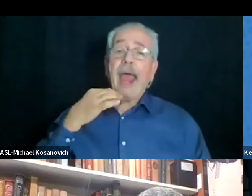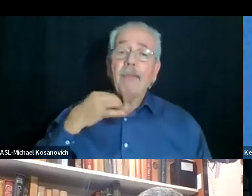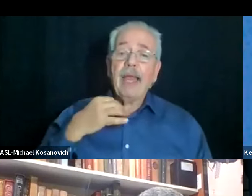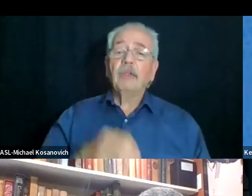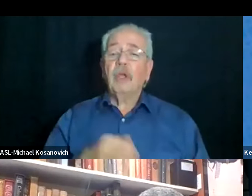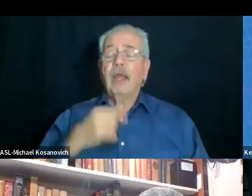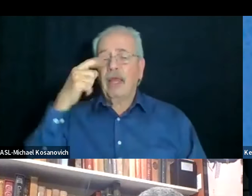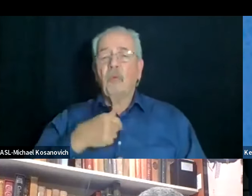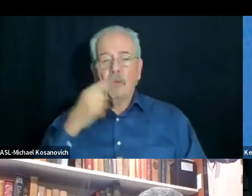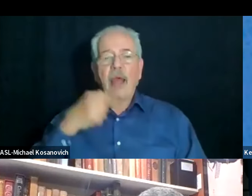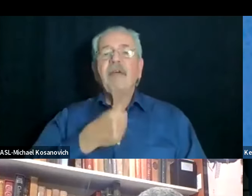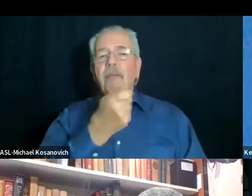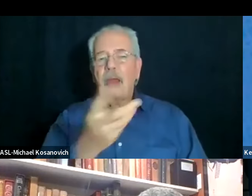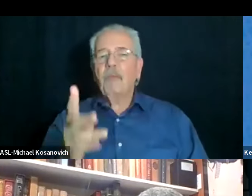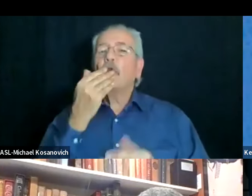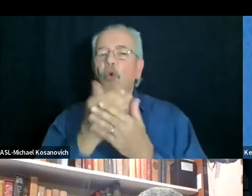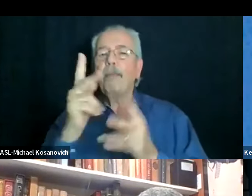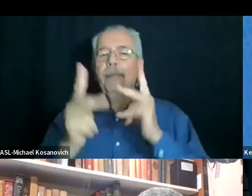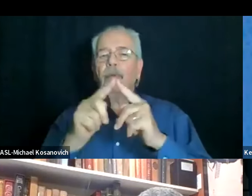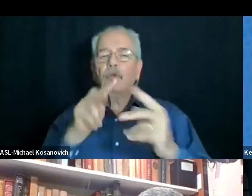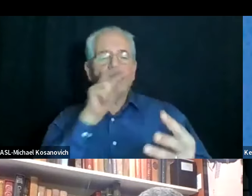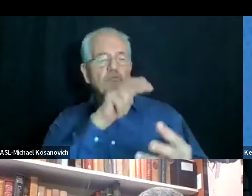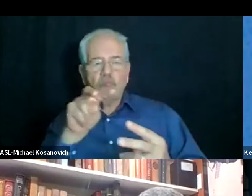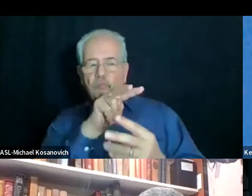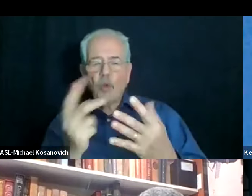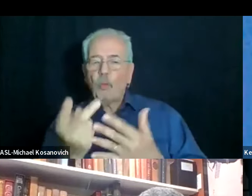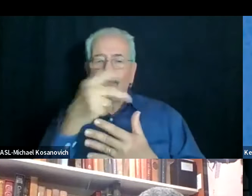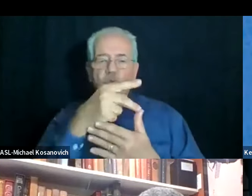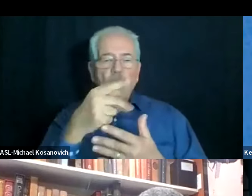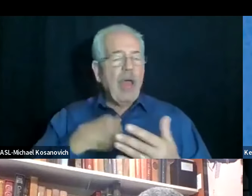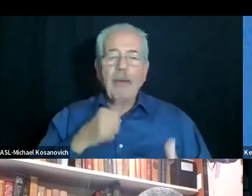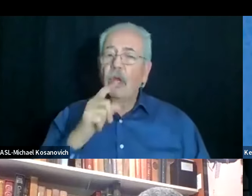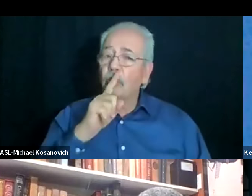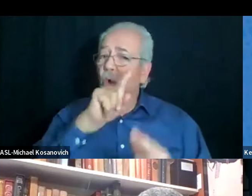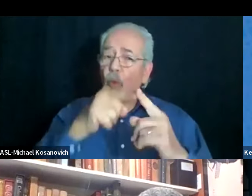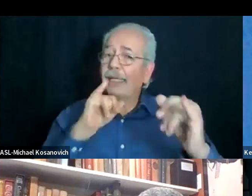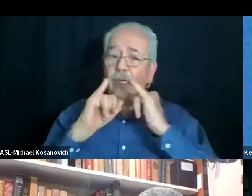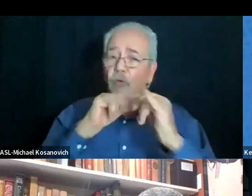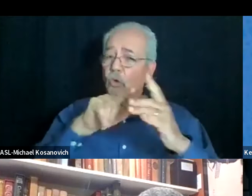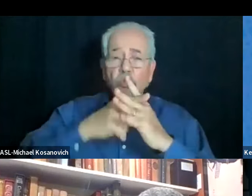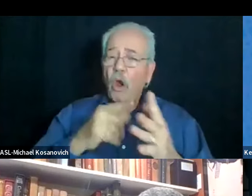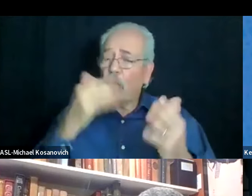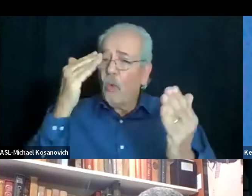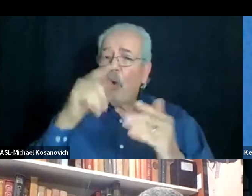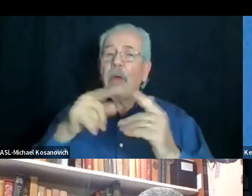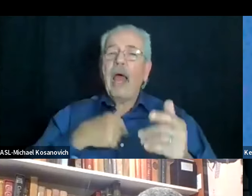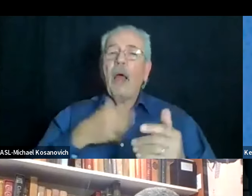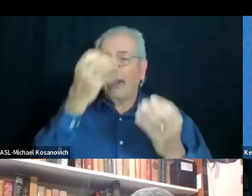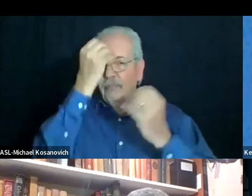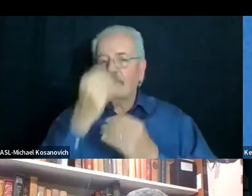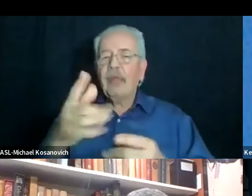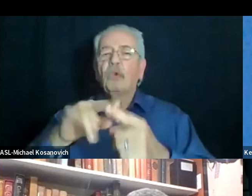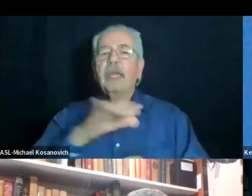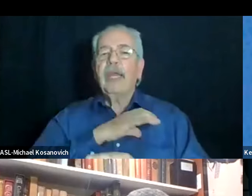I think we will have a number of good candidates to review. I'm not entirely sure when interviews and things might start, but I just wanted to let the steering committee